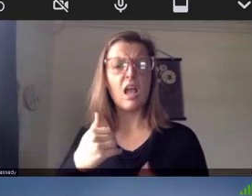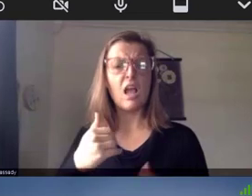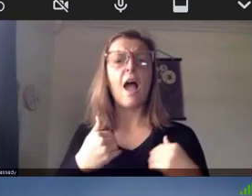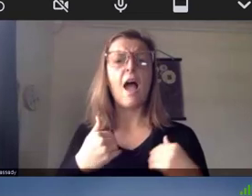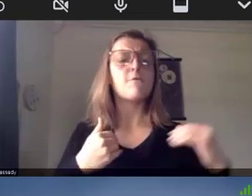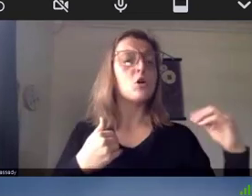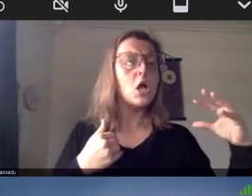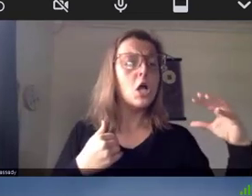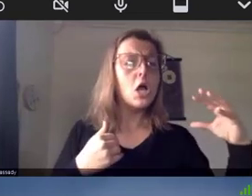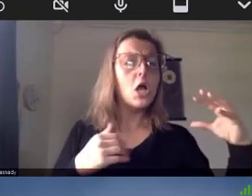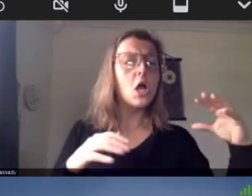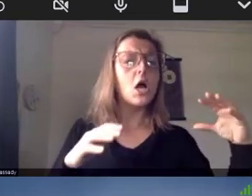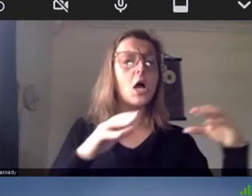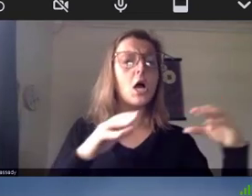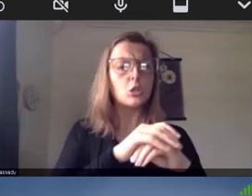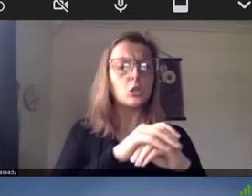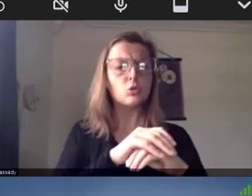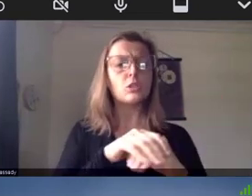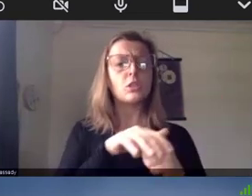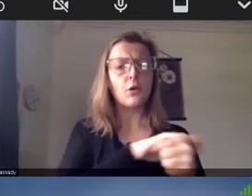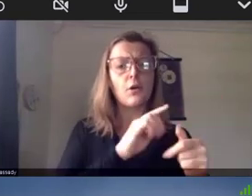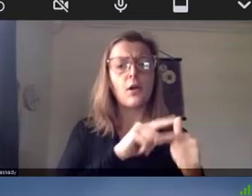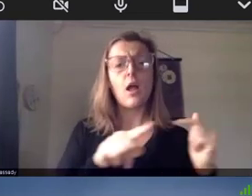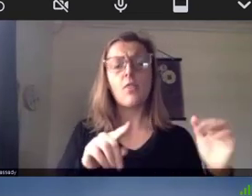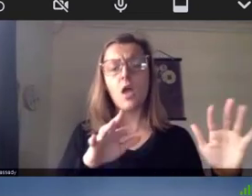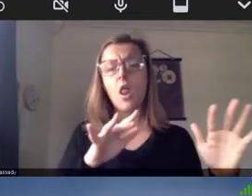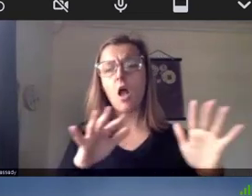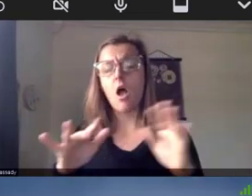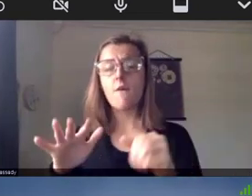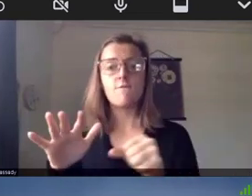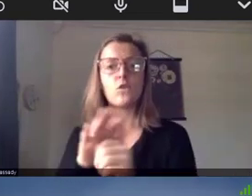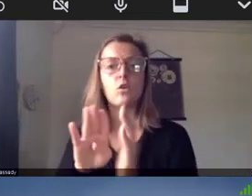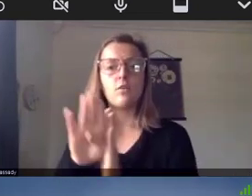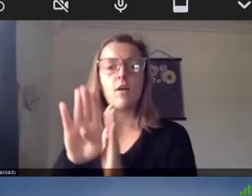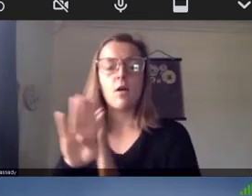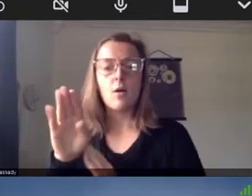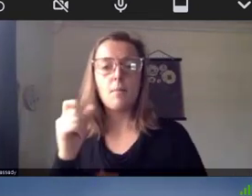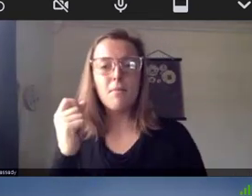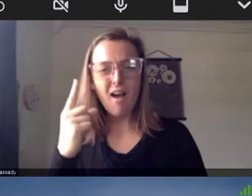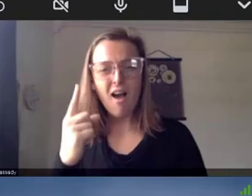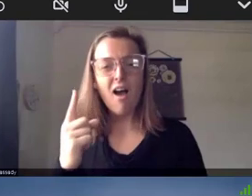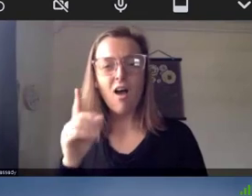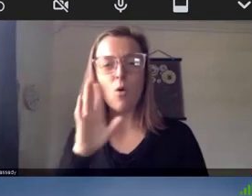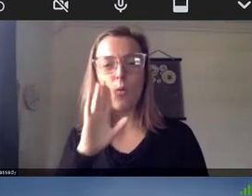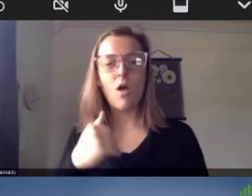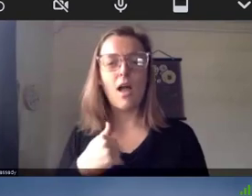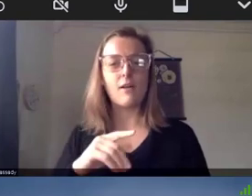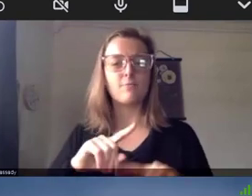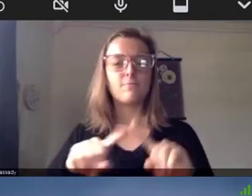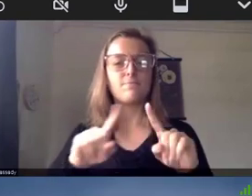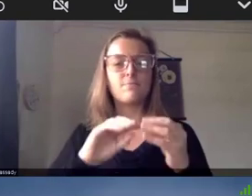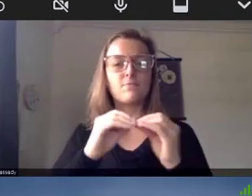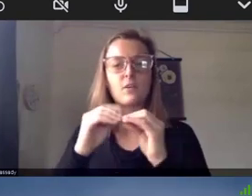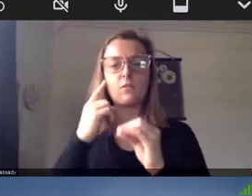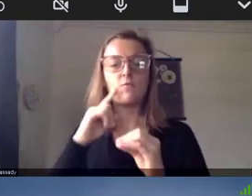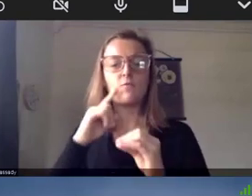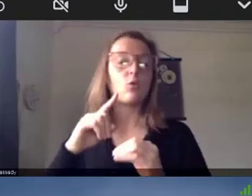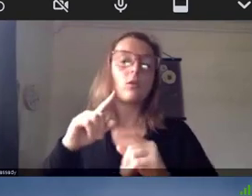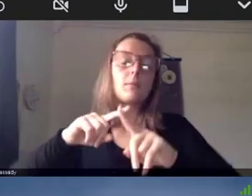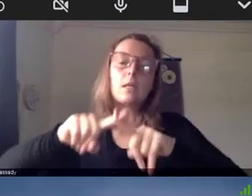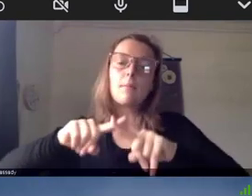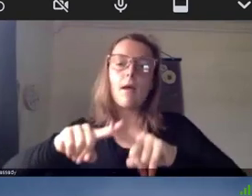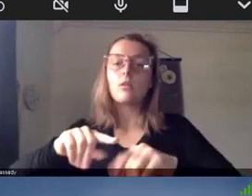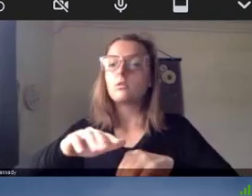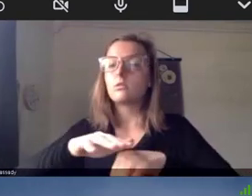profiles depending on whether you have a constant surface temperature or a constant heat flux, right? But you still use the